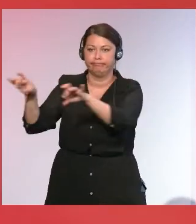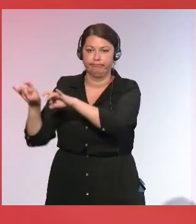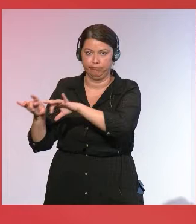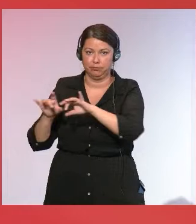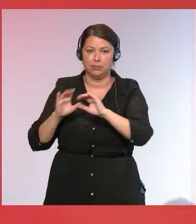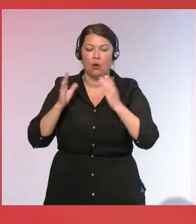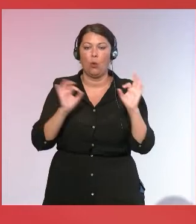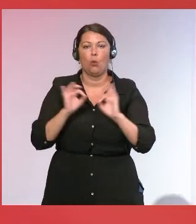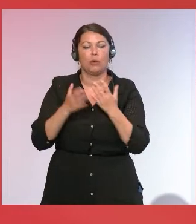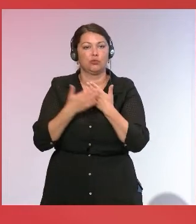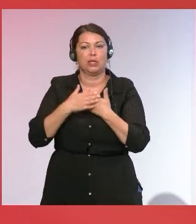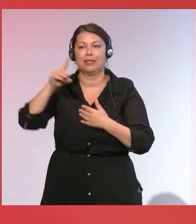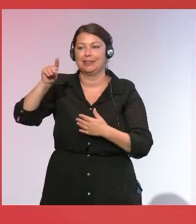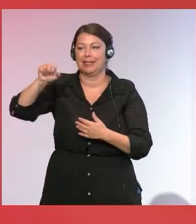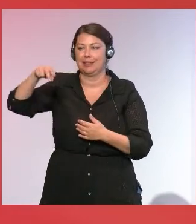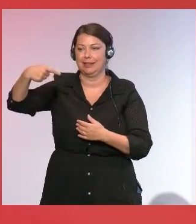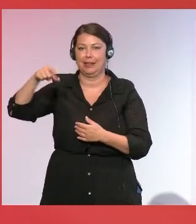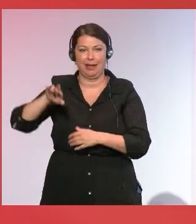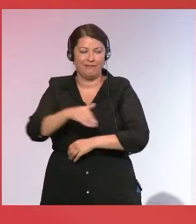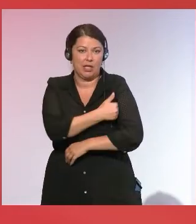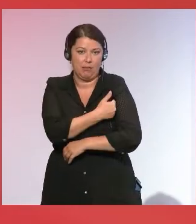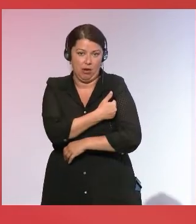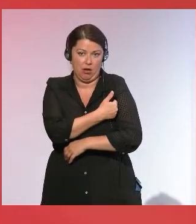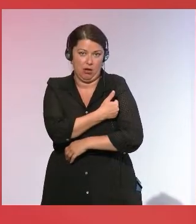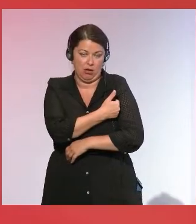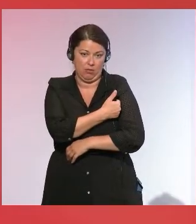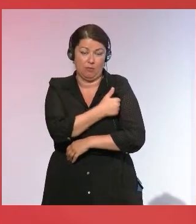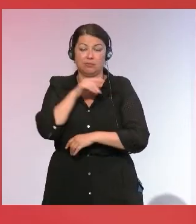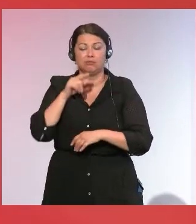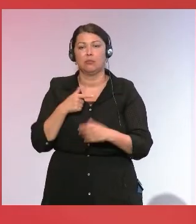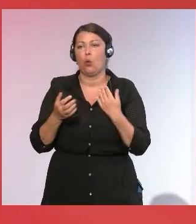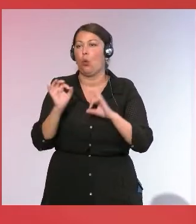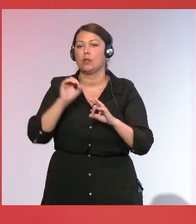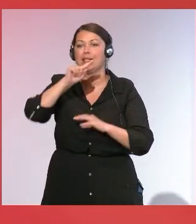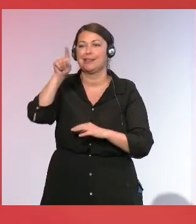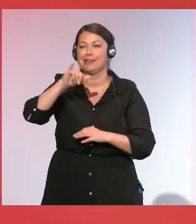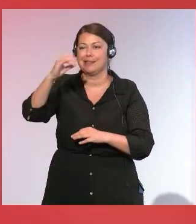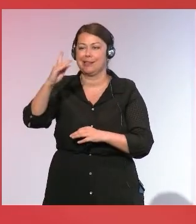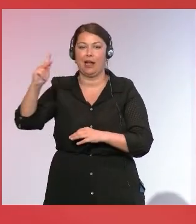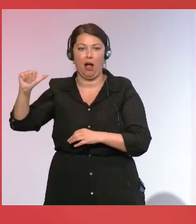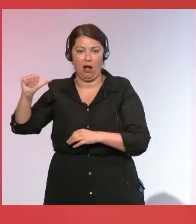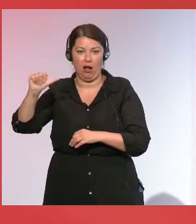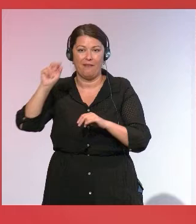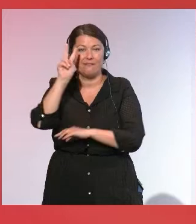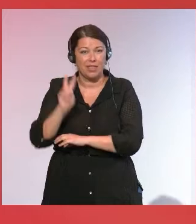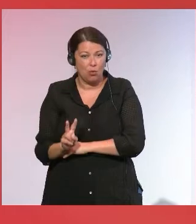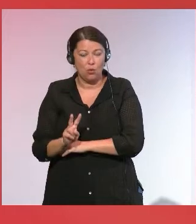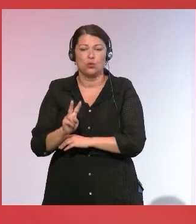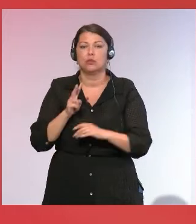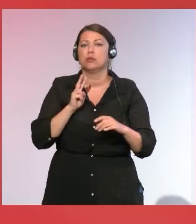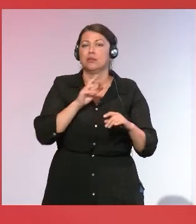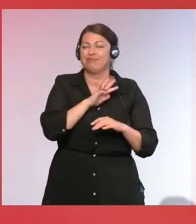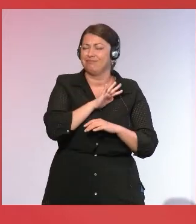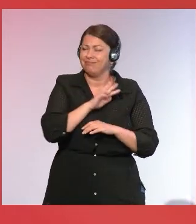Lyme's disease. And we're seeing that the climate is becoming more favorable for the distribution of some of these